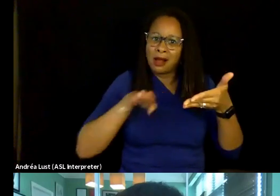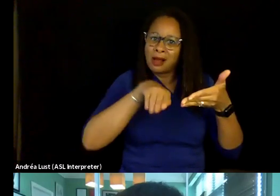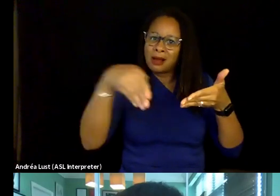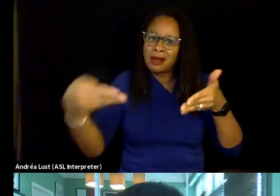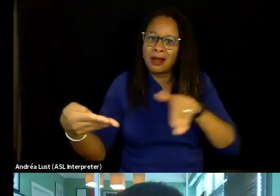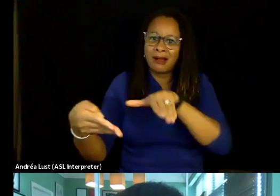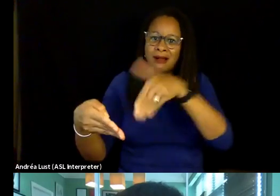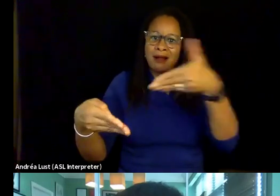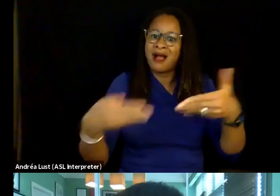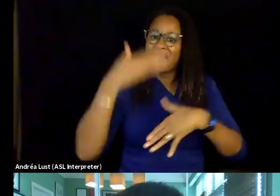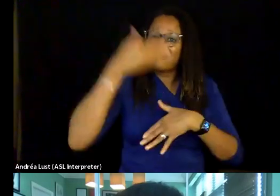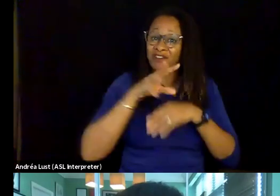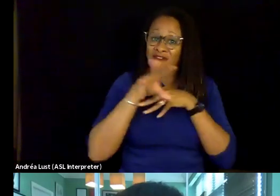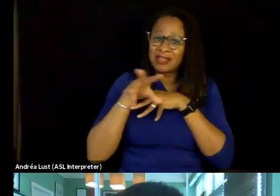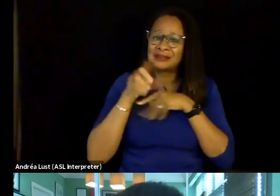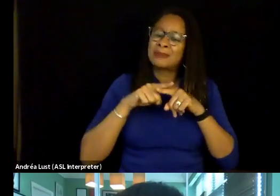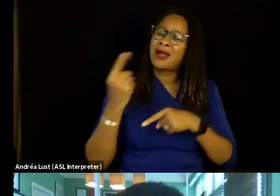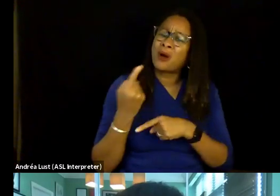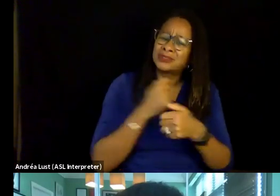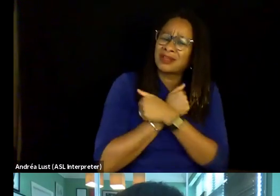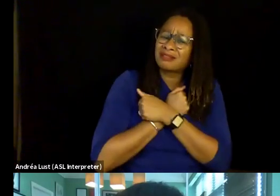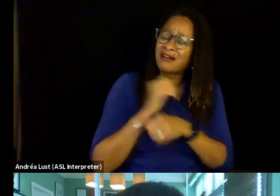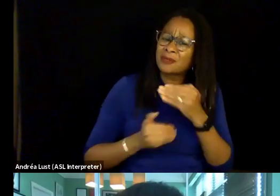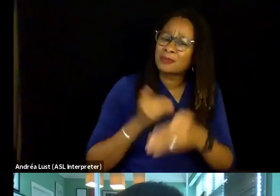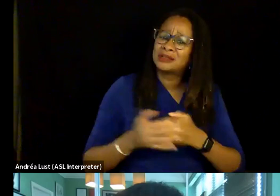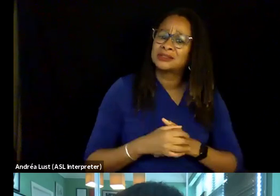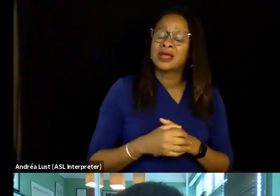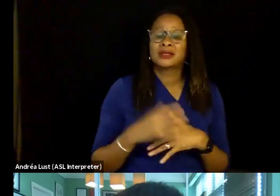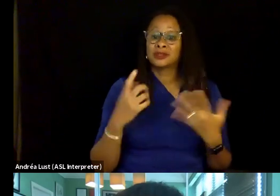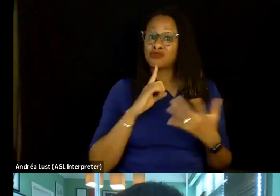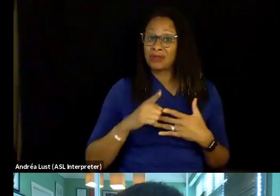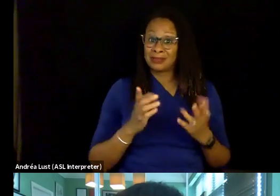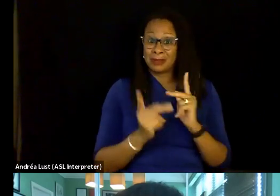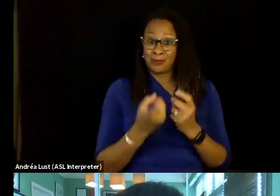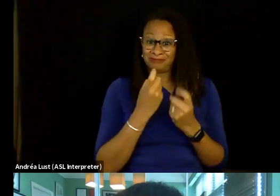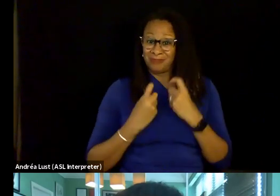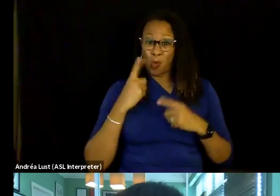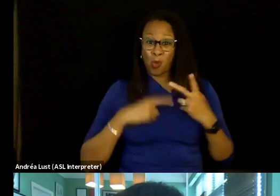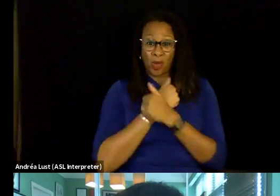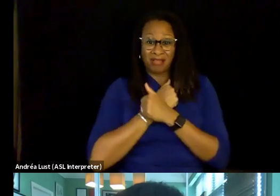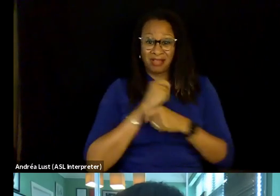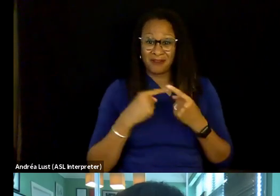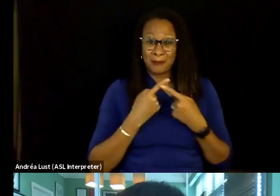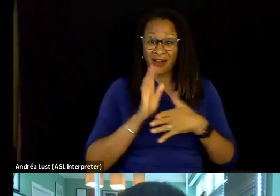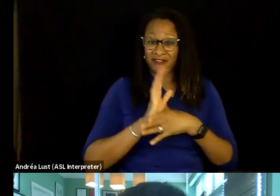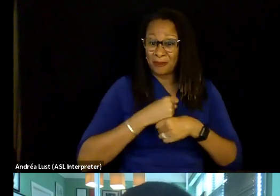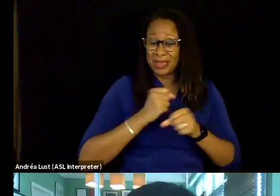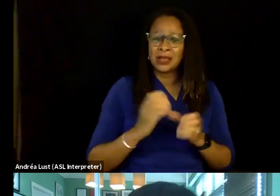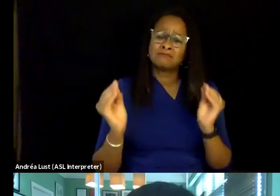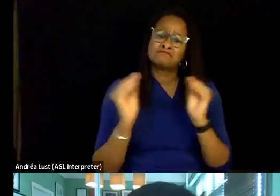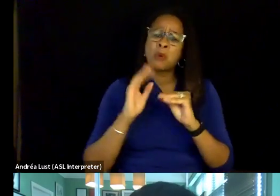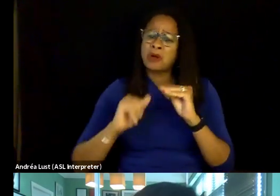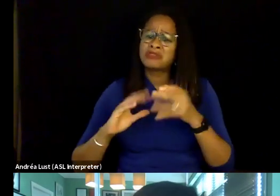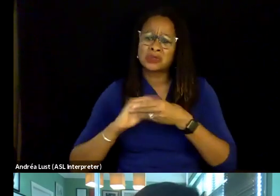the process. So when people ask me, what do I love about filmmaking? More than, of course, the storytelling, but you can tell stories